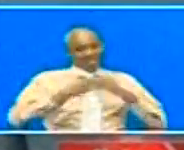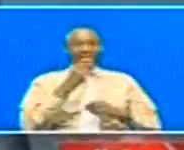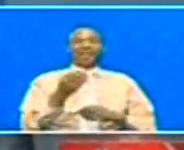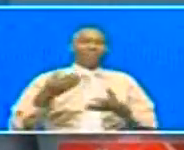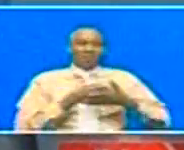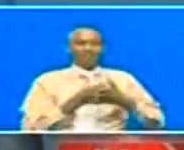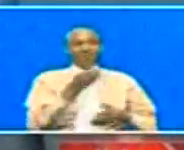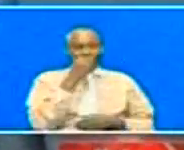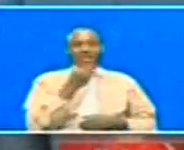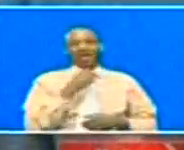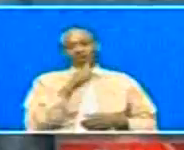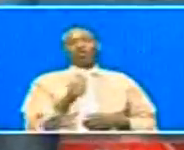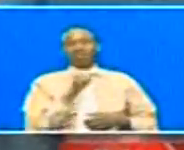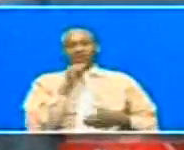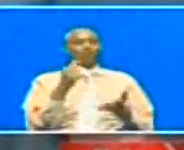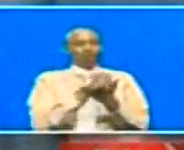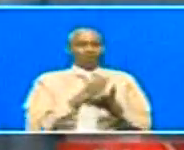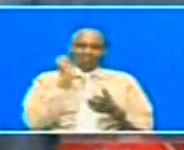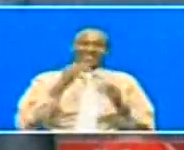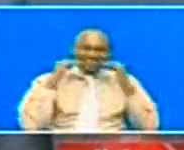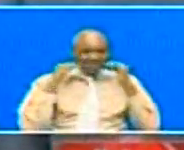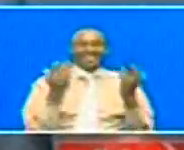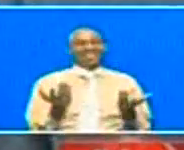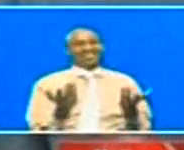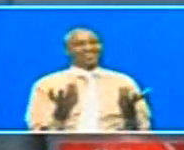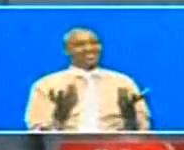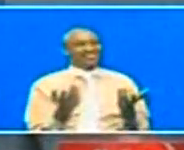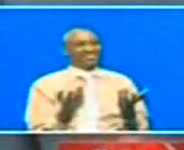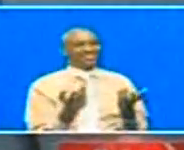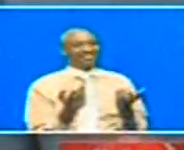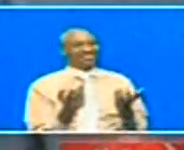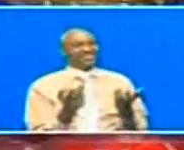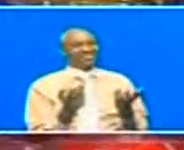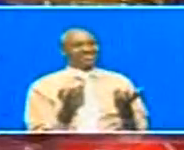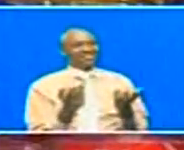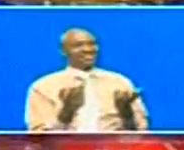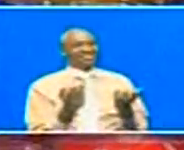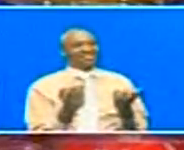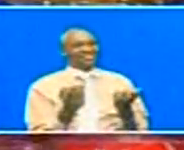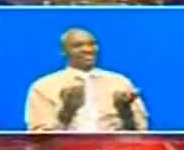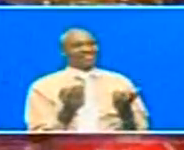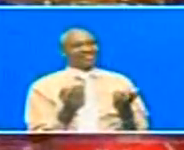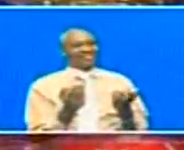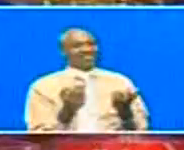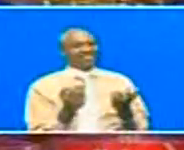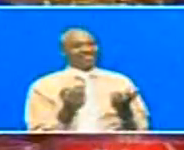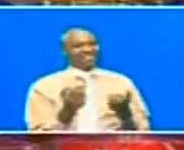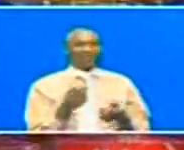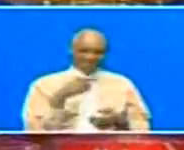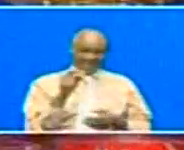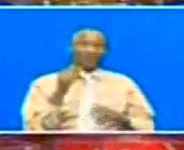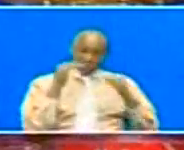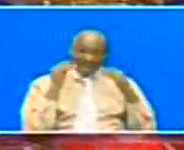food and not coffins, so I should smile. Uh-huh. Yes. So I remember. Even though you're on radio, still